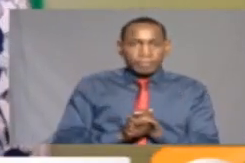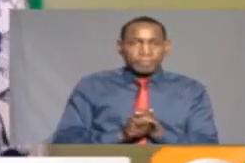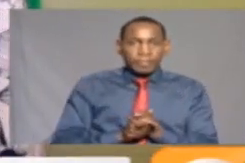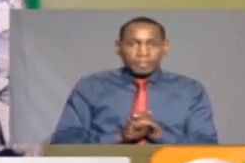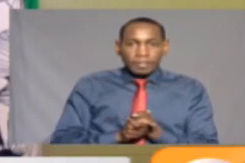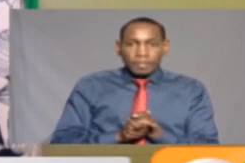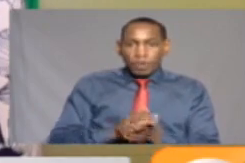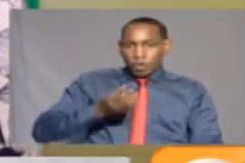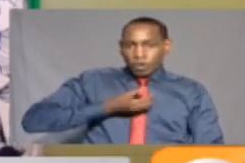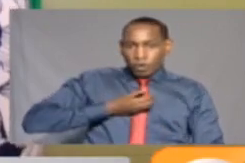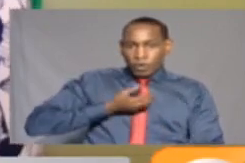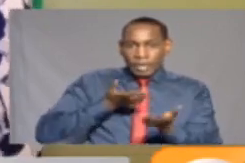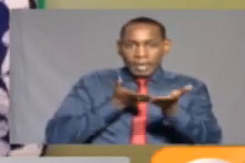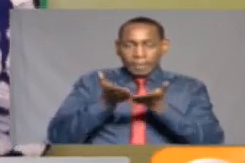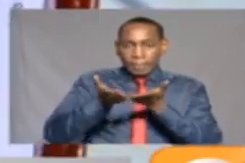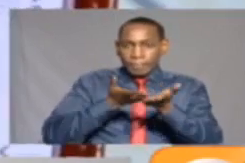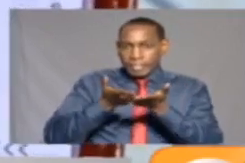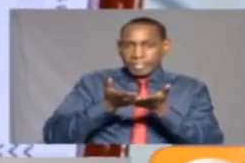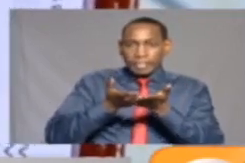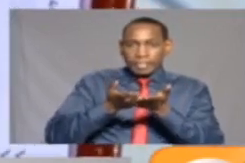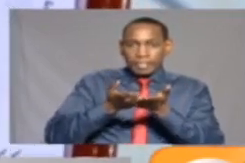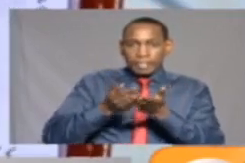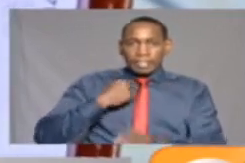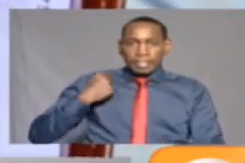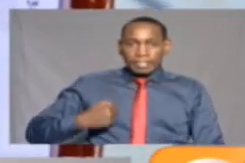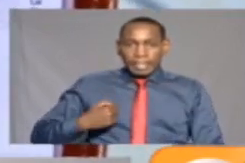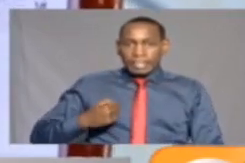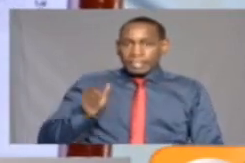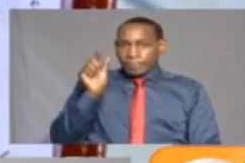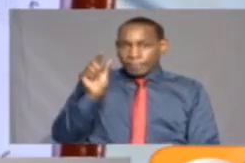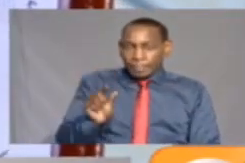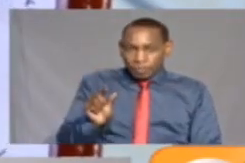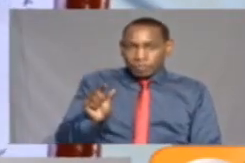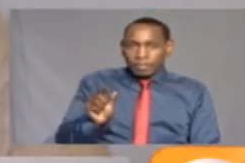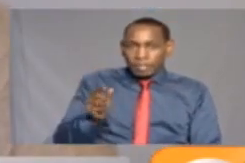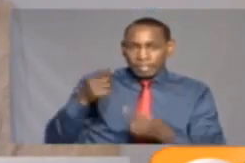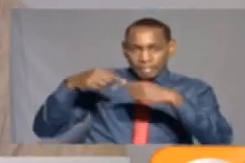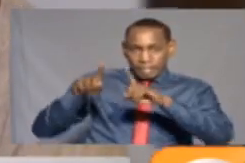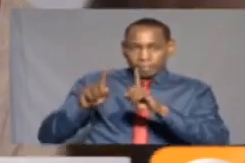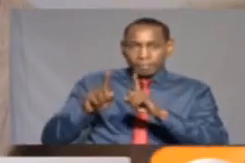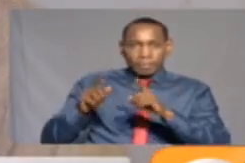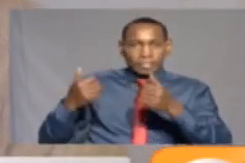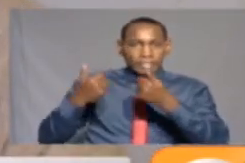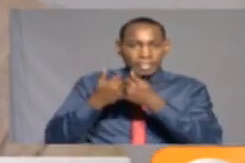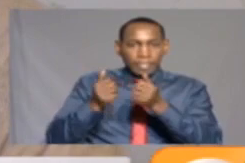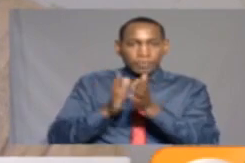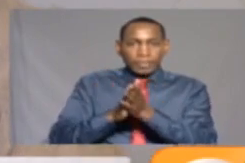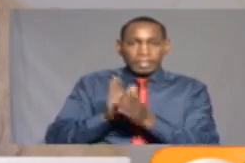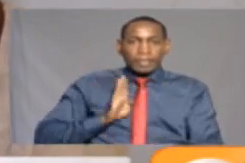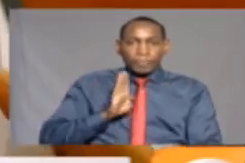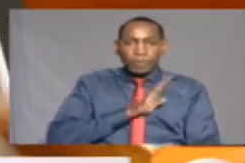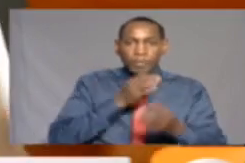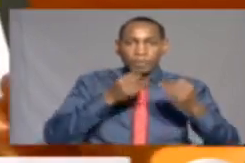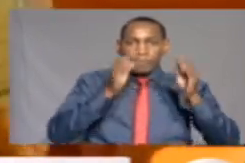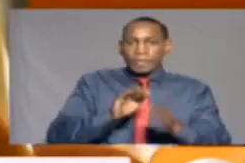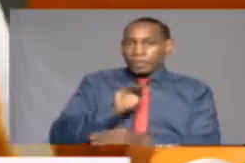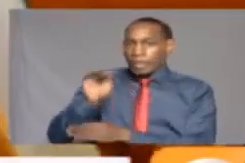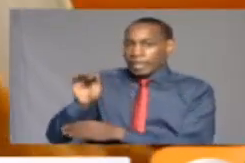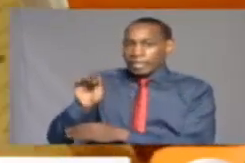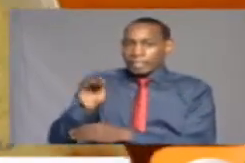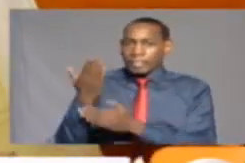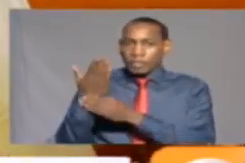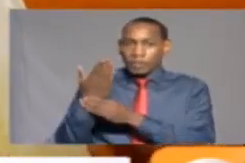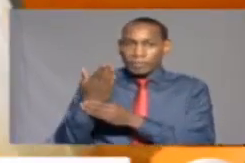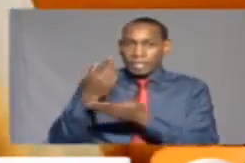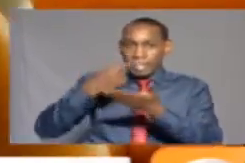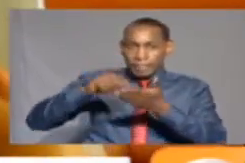The proprietor of the business, Wei Yint, a Chinese national, finding herself in a pickle when the board officials asked for documents authorizing